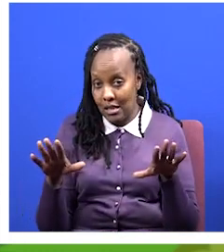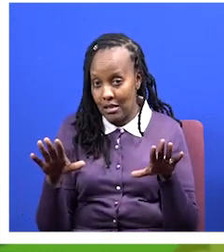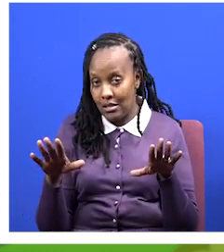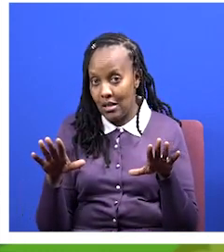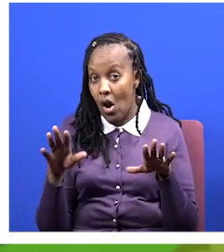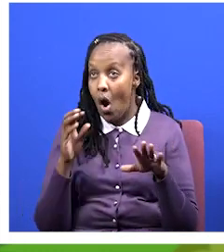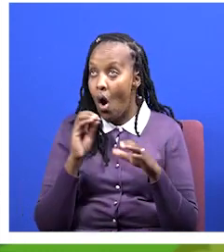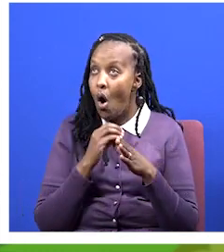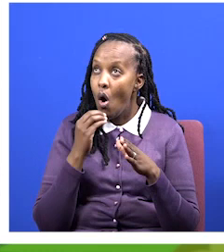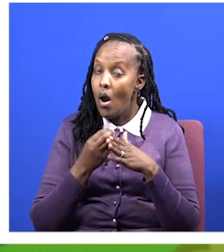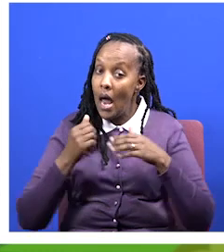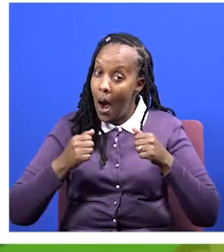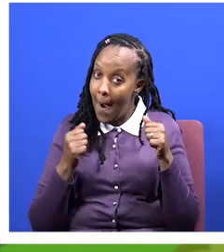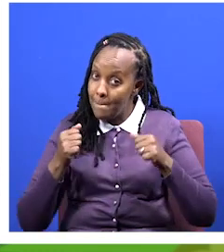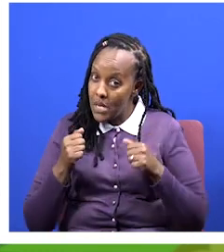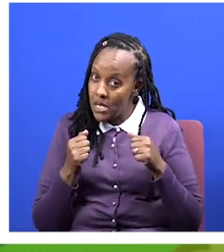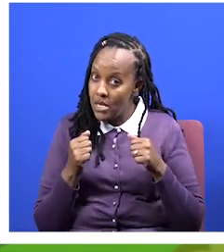"Blessed or happy